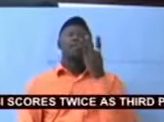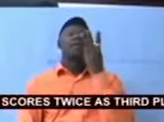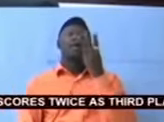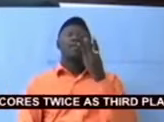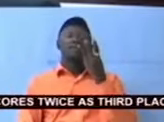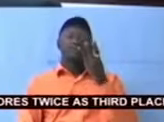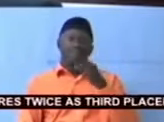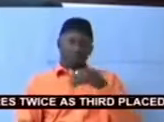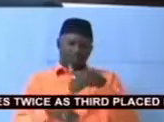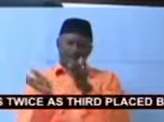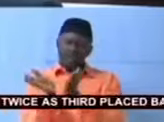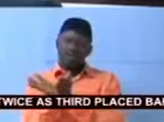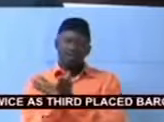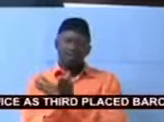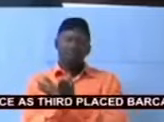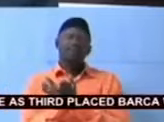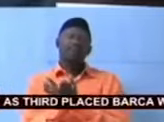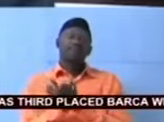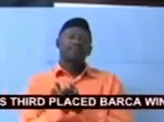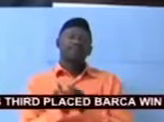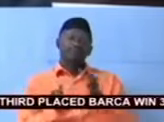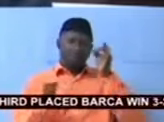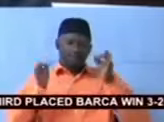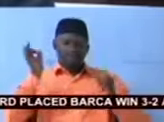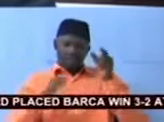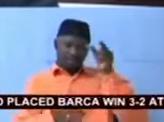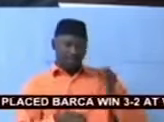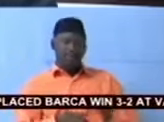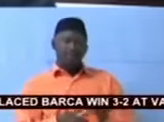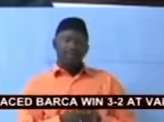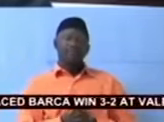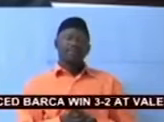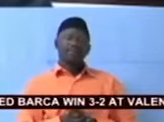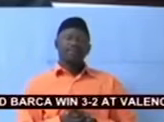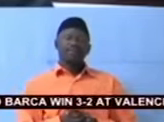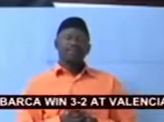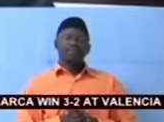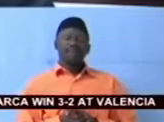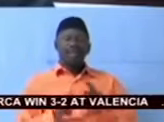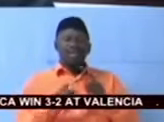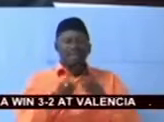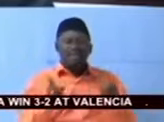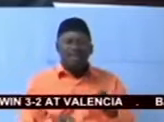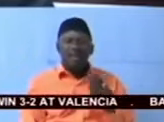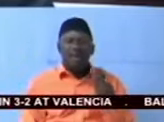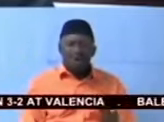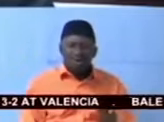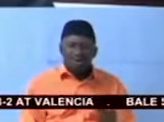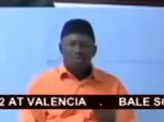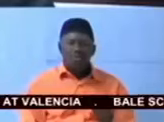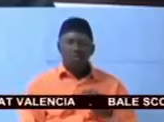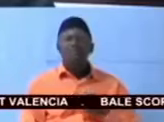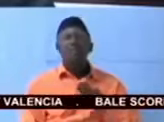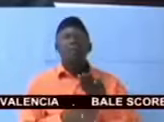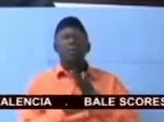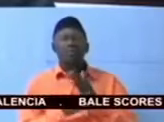that based on the jurisdiction that they have over cases. Li len outel rek mu ngi aju nak ci walé sen day way ci mbiri